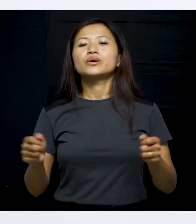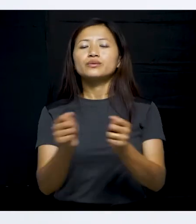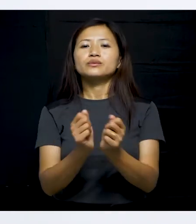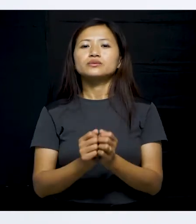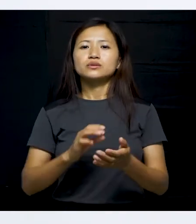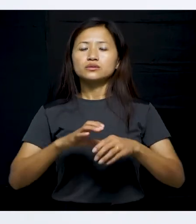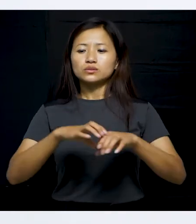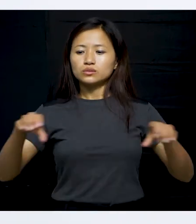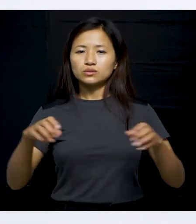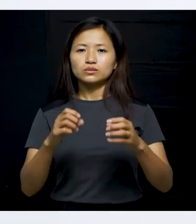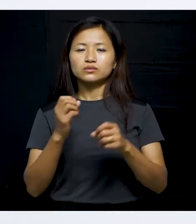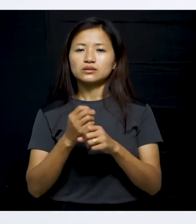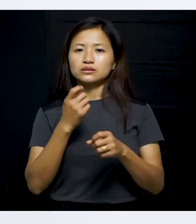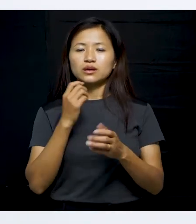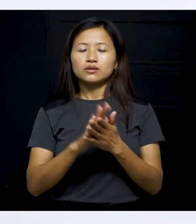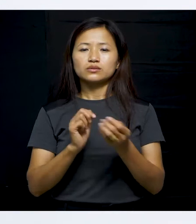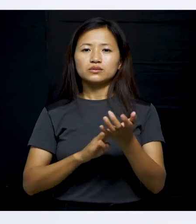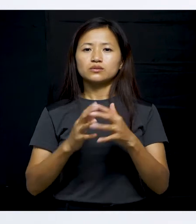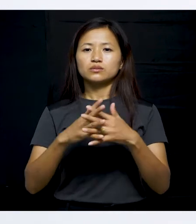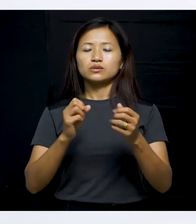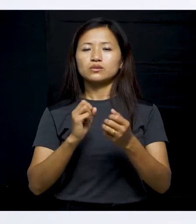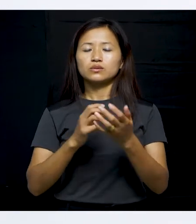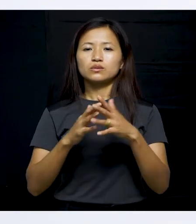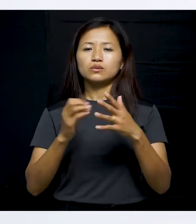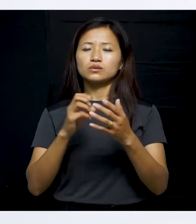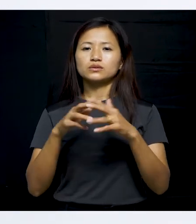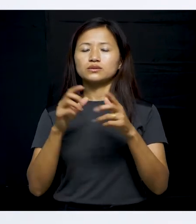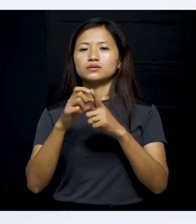all the natural fibers, right? So with the help of this